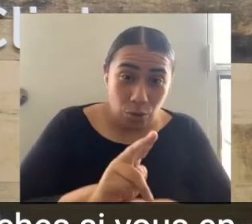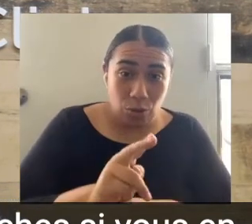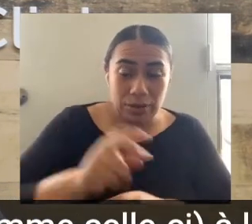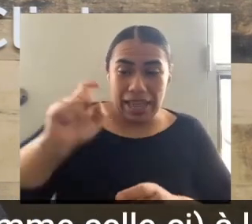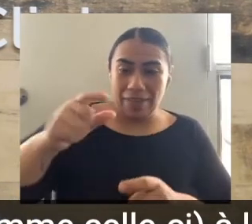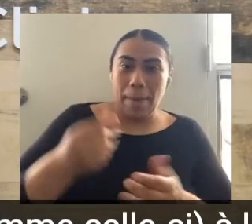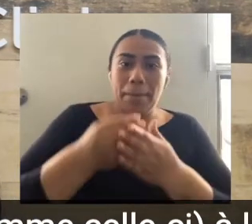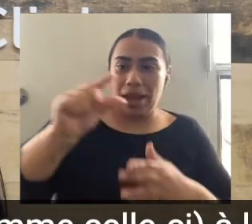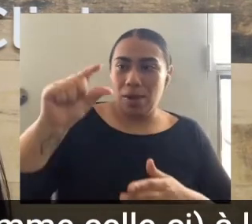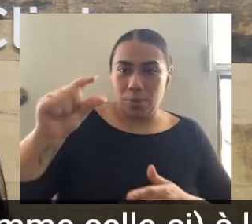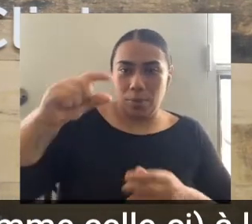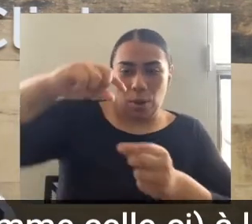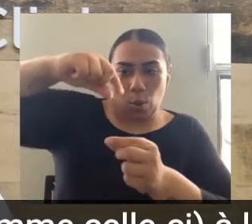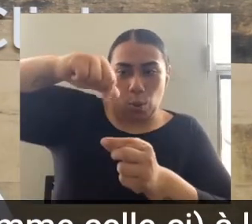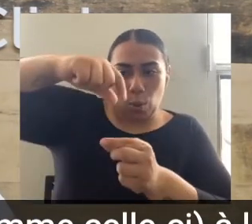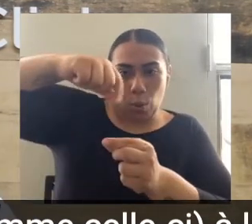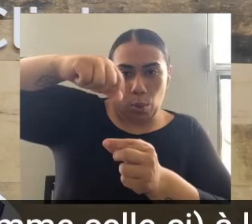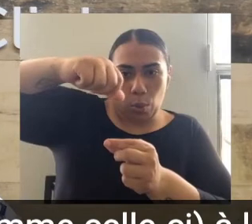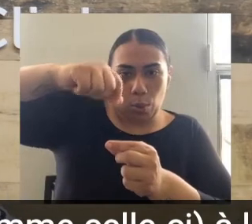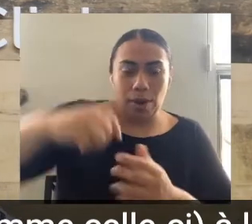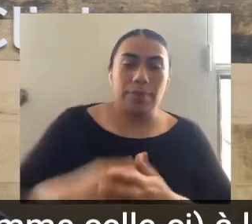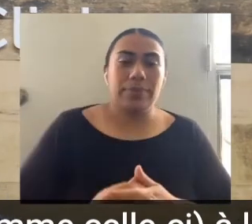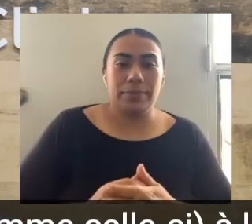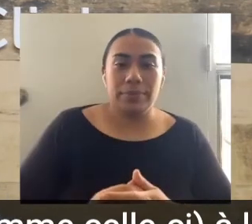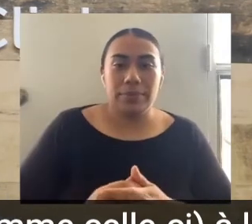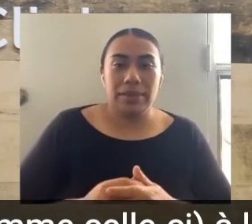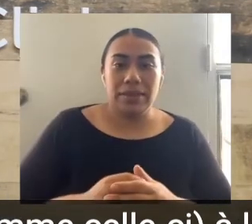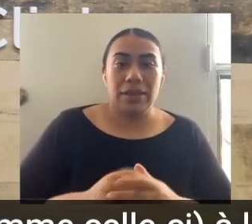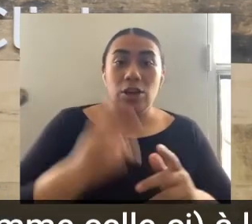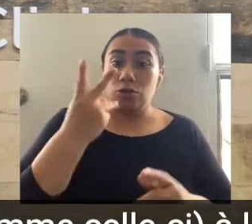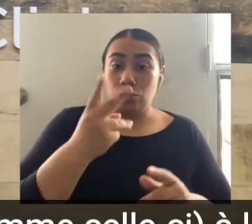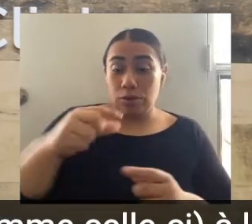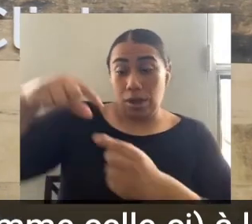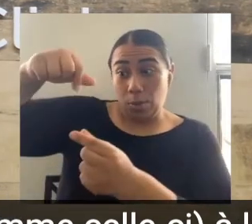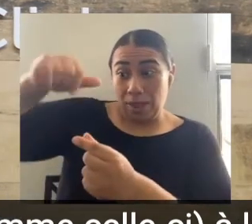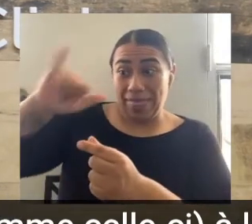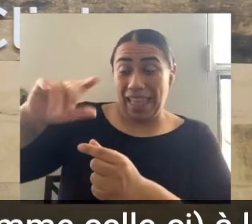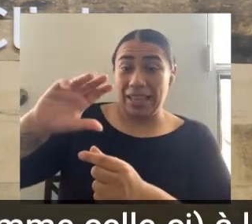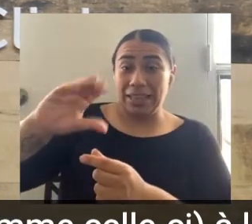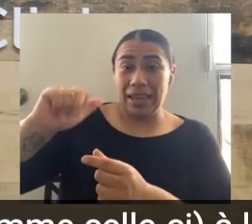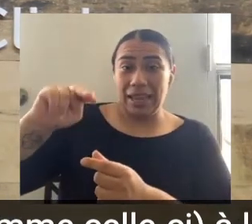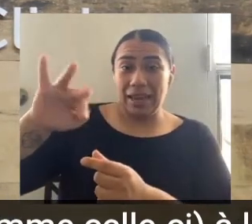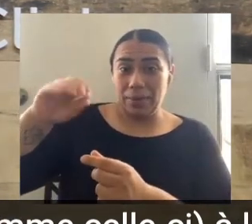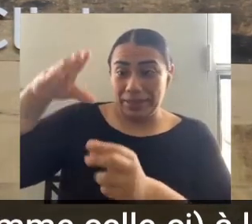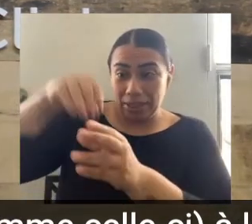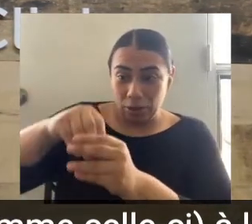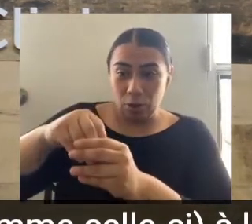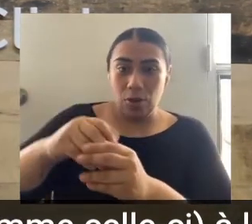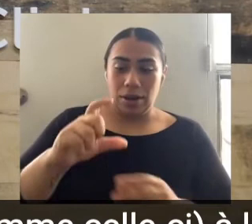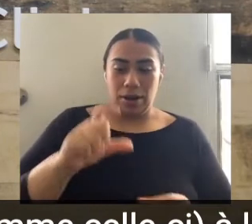use, attach or screw on the cartridge, such as this one,